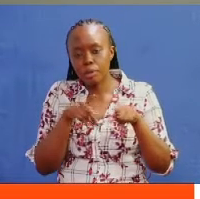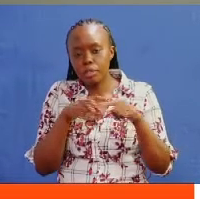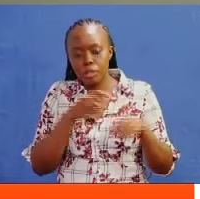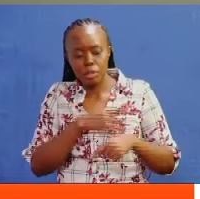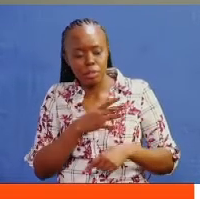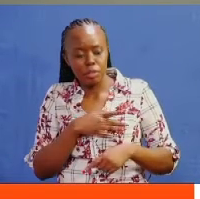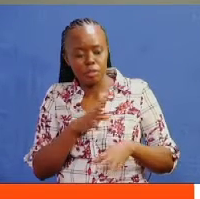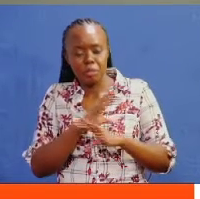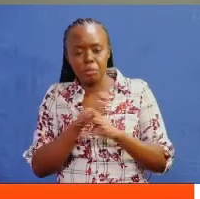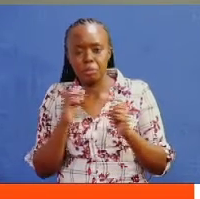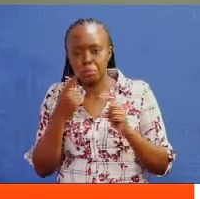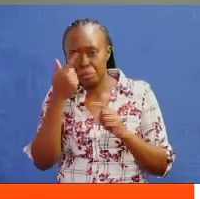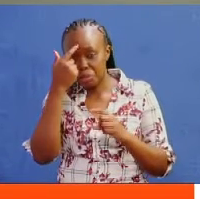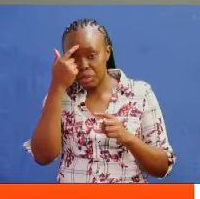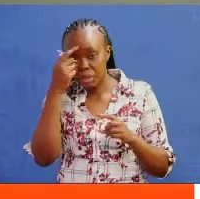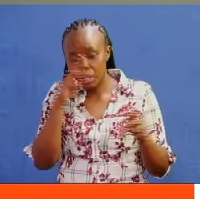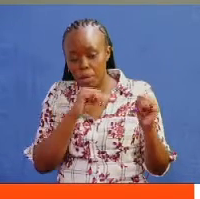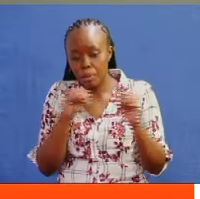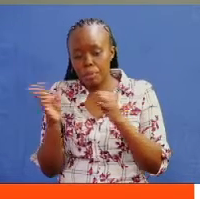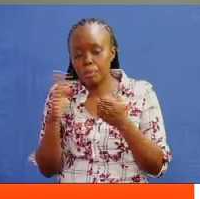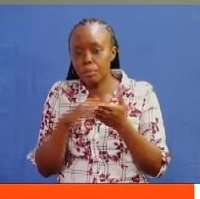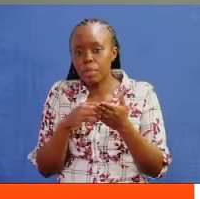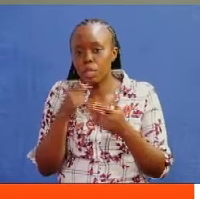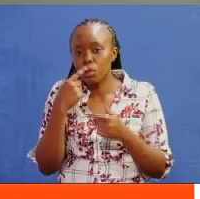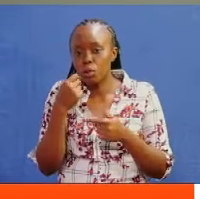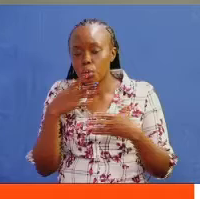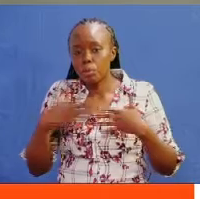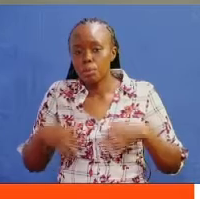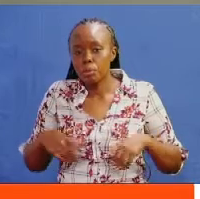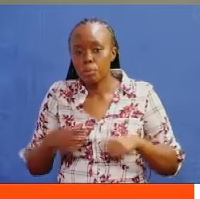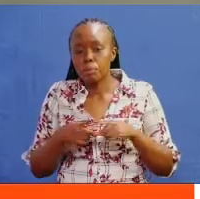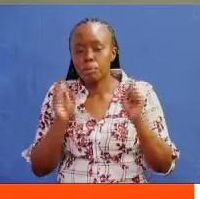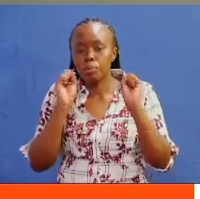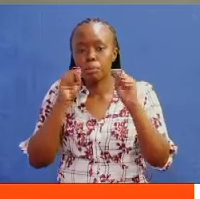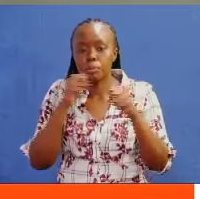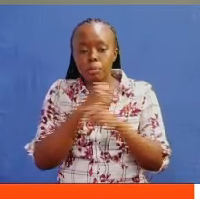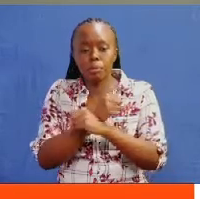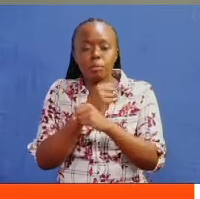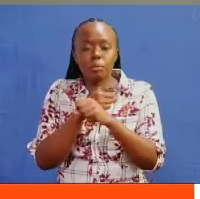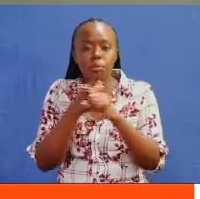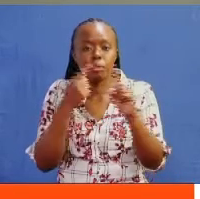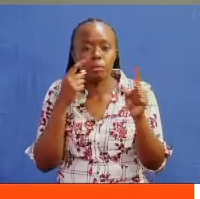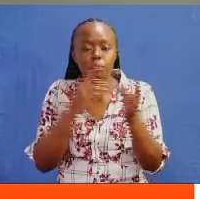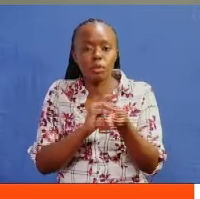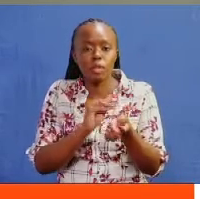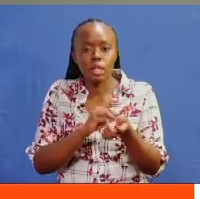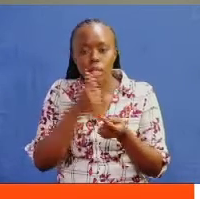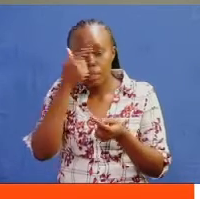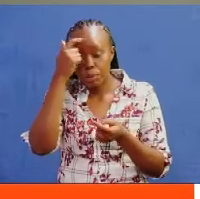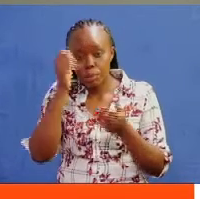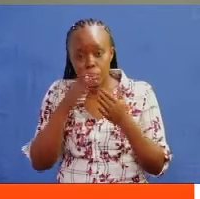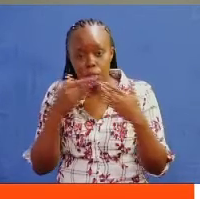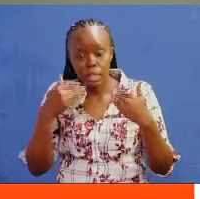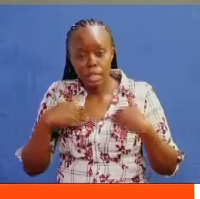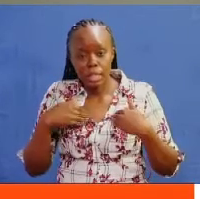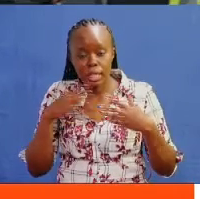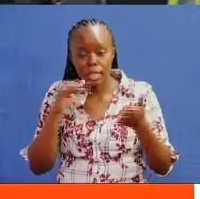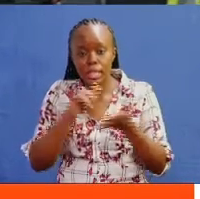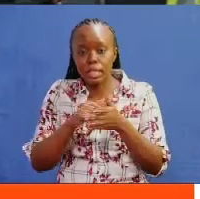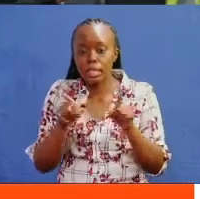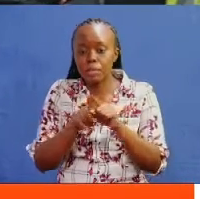had, and they went ahead and vaccinated people. But those people could not be protected from the disease because they were being infected that same